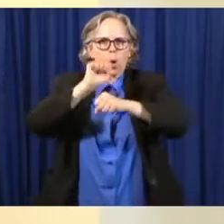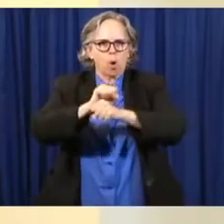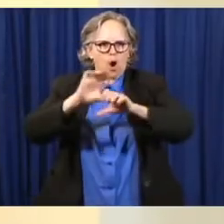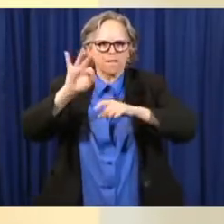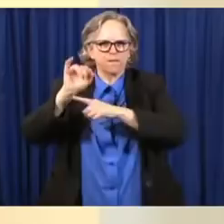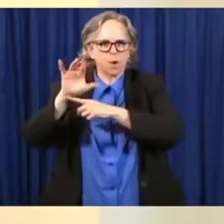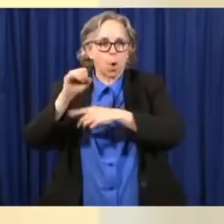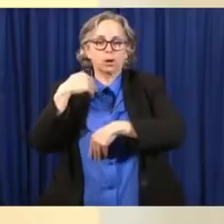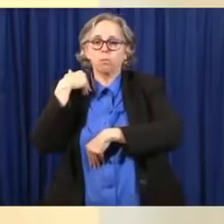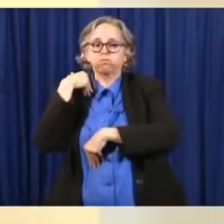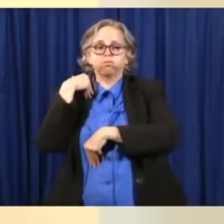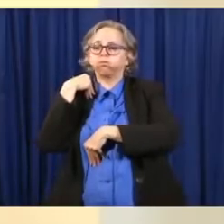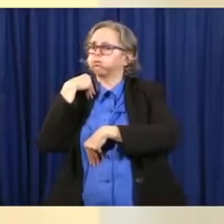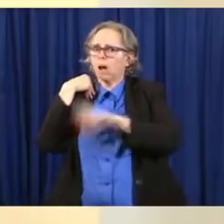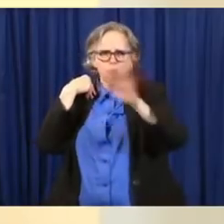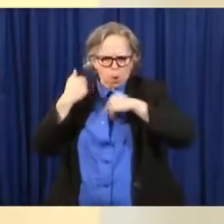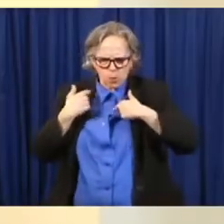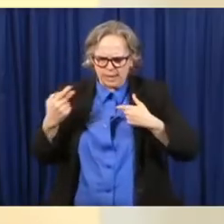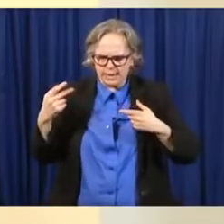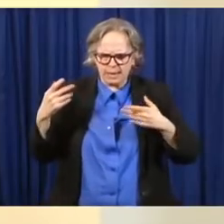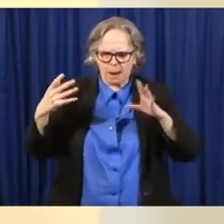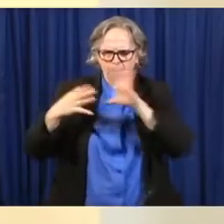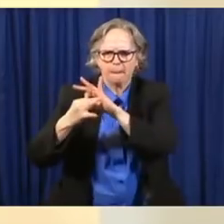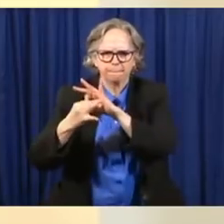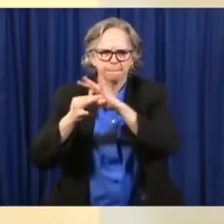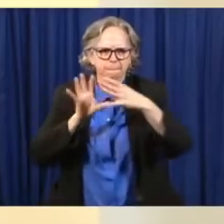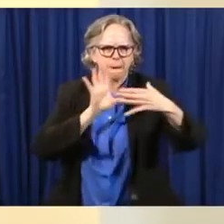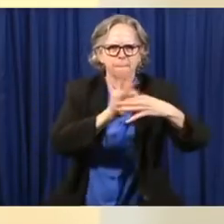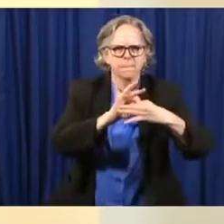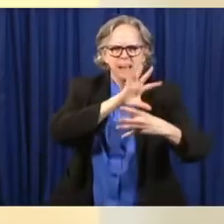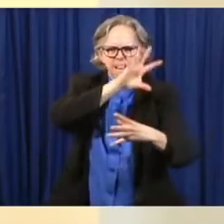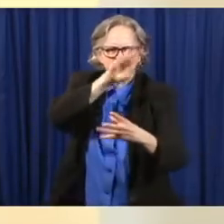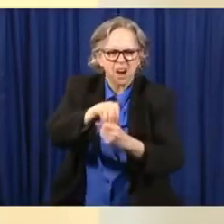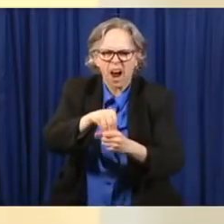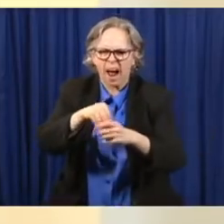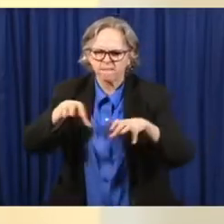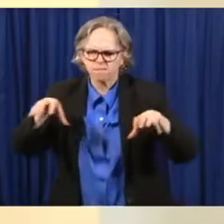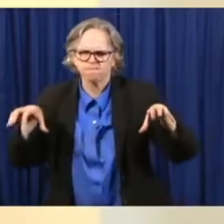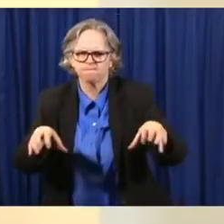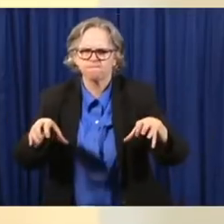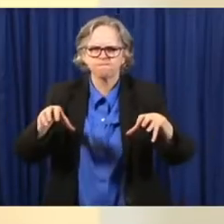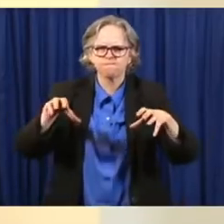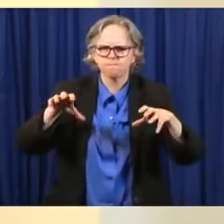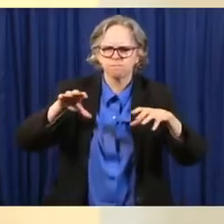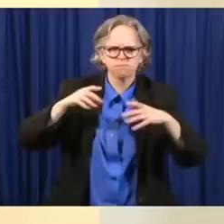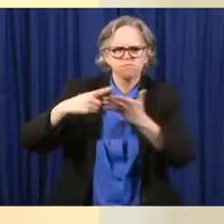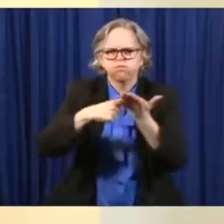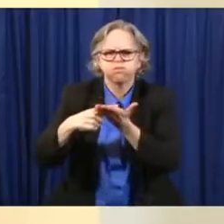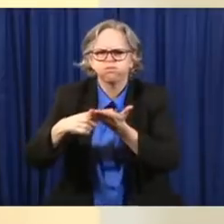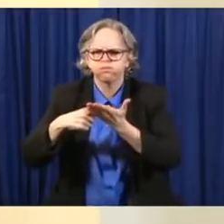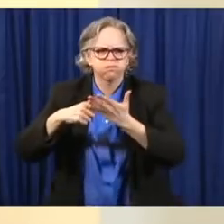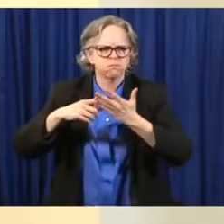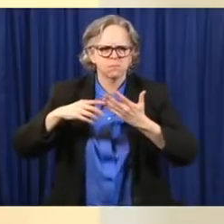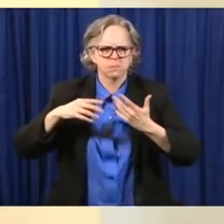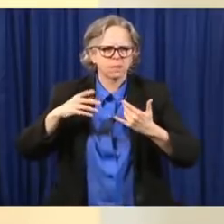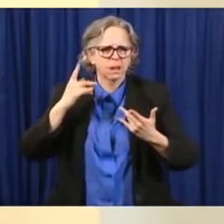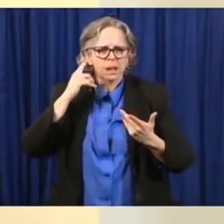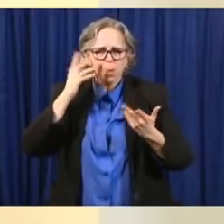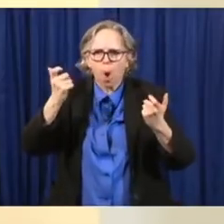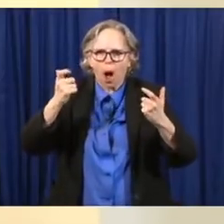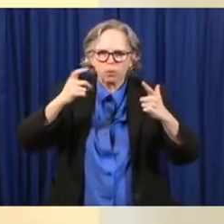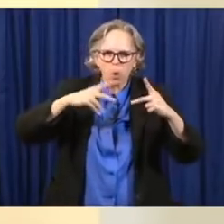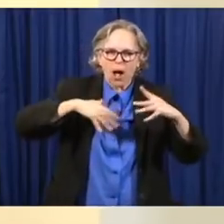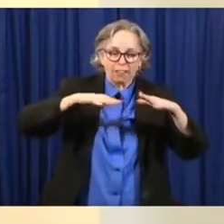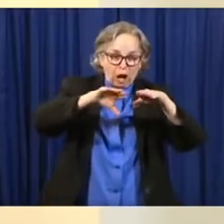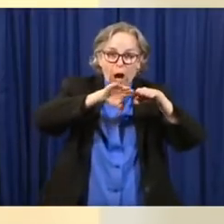unfold, but really get a lot more aggressive and take it to the virus. We don't want to just flatten this curve. We